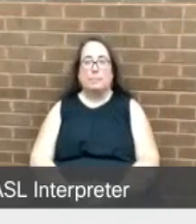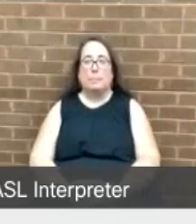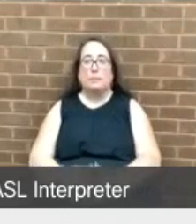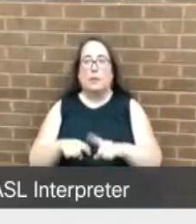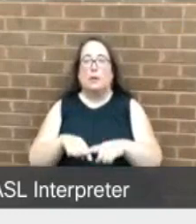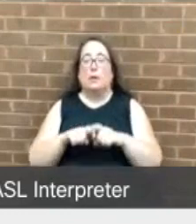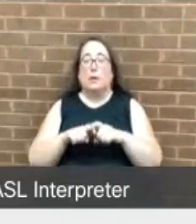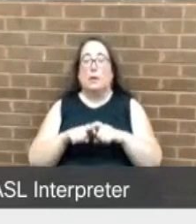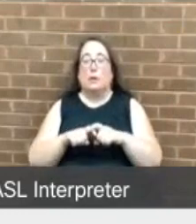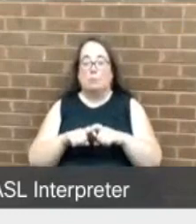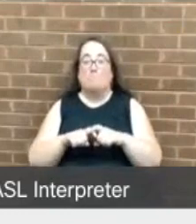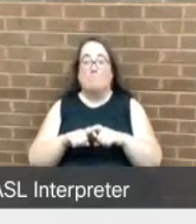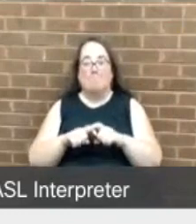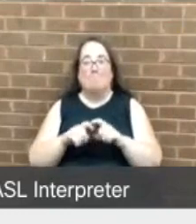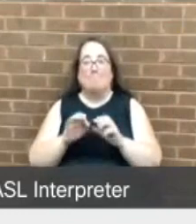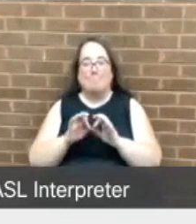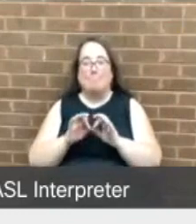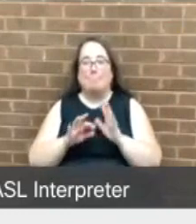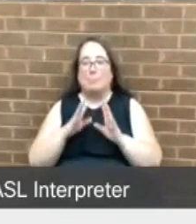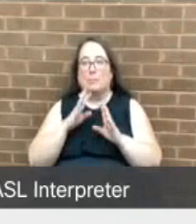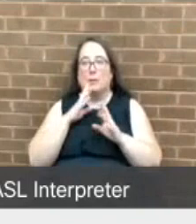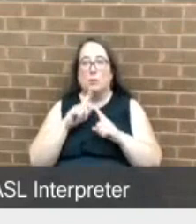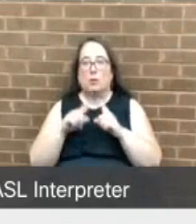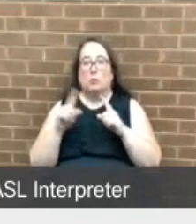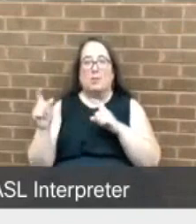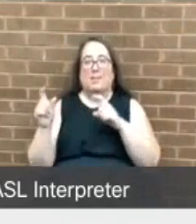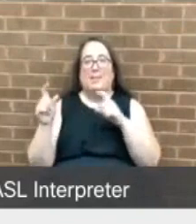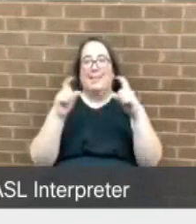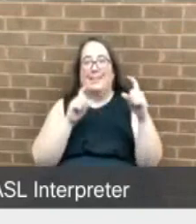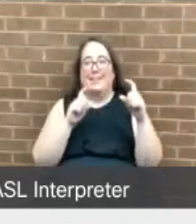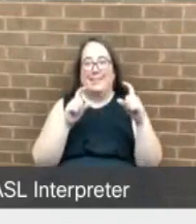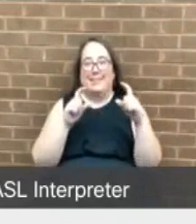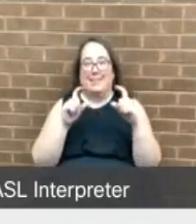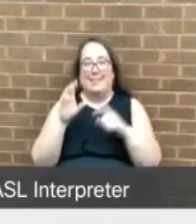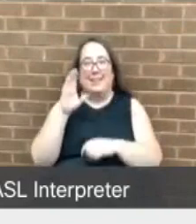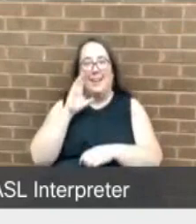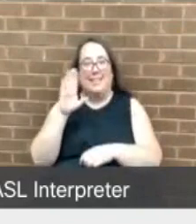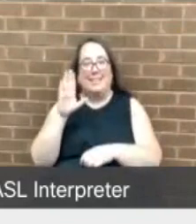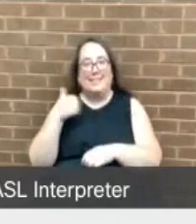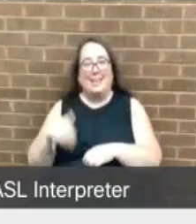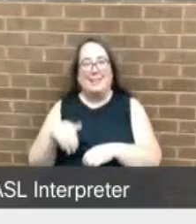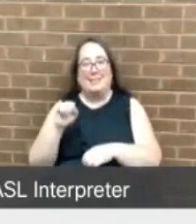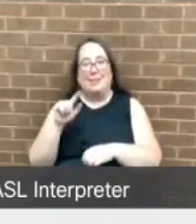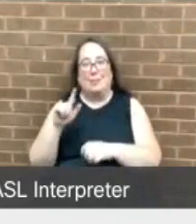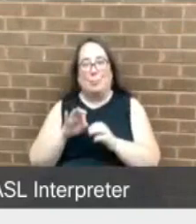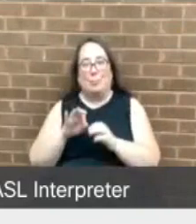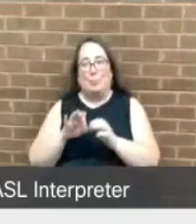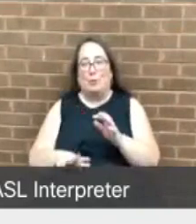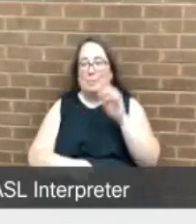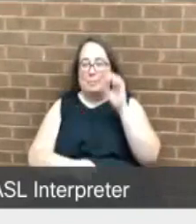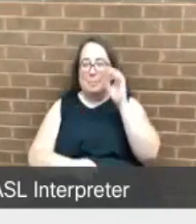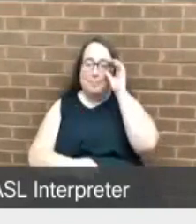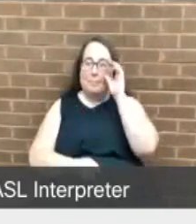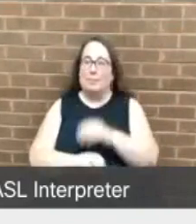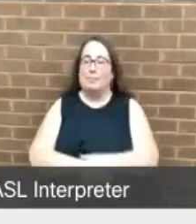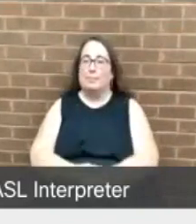our interpreter speak to rise to the top of that list again. ASL